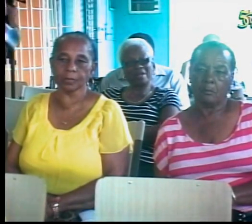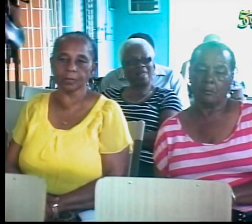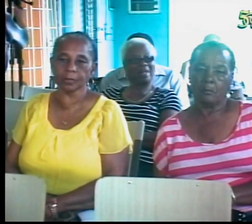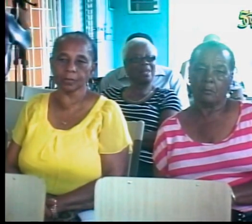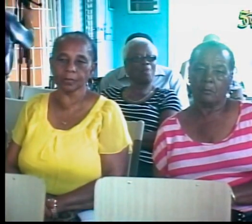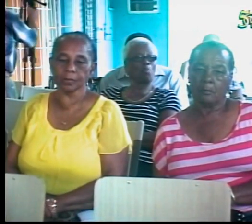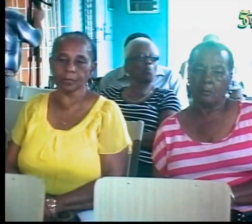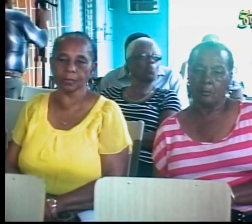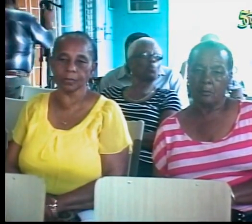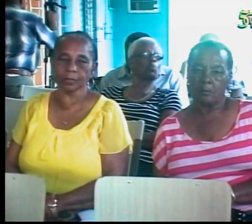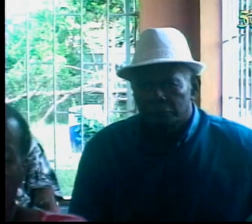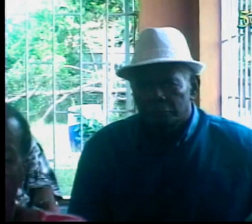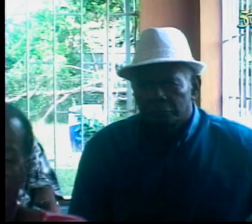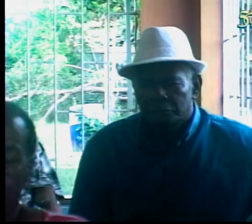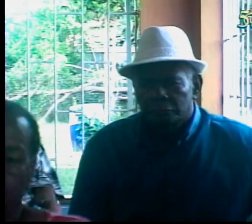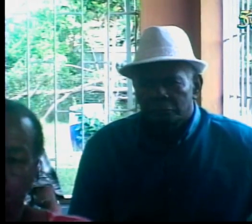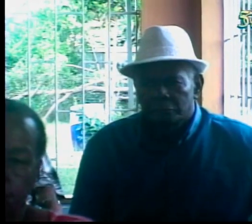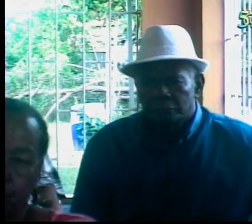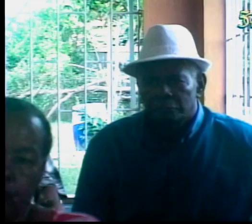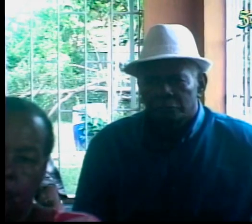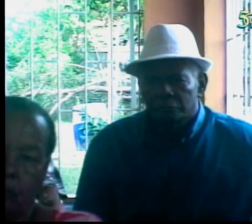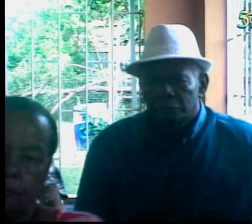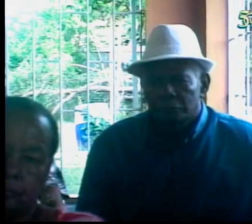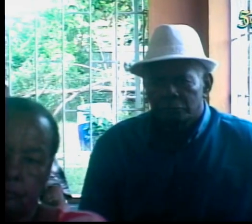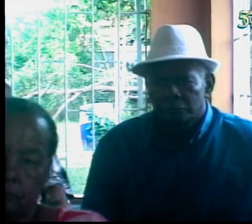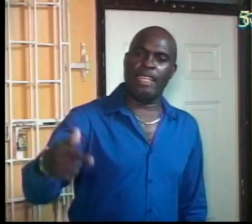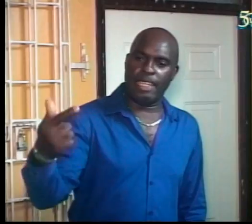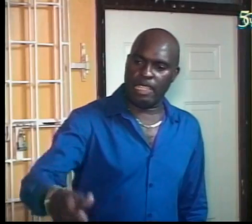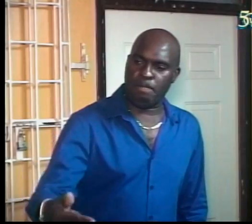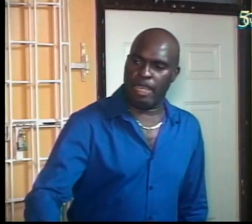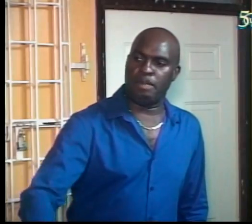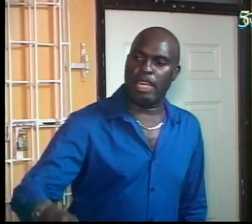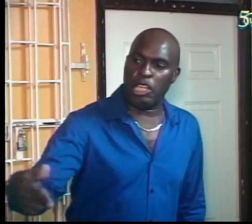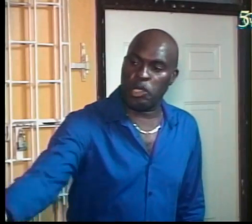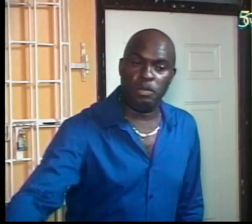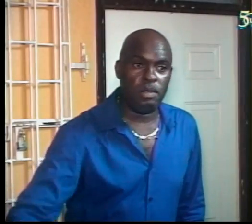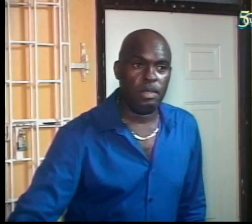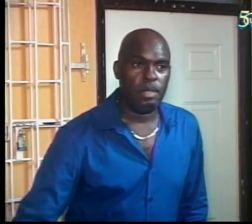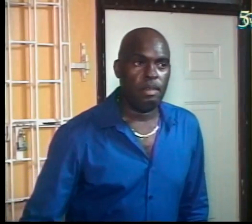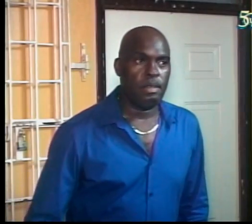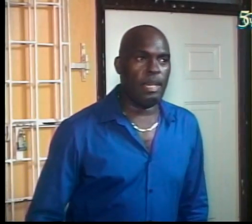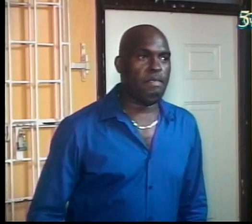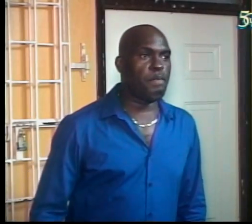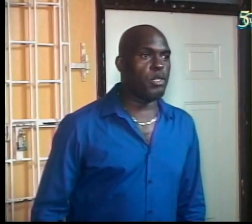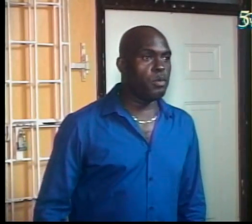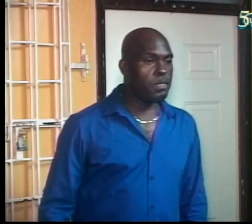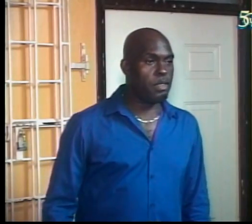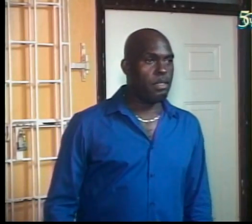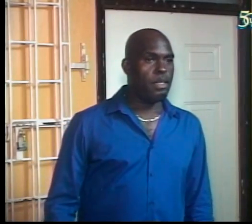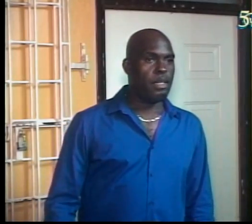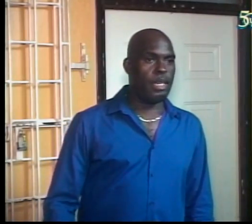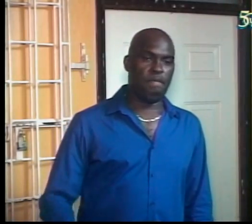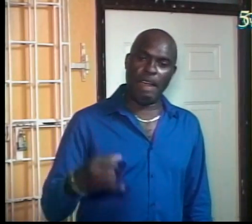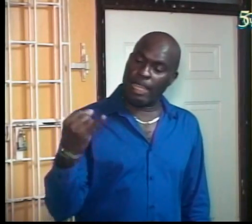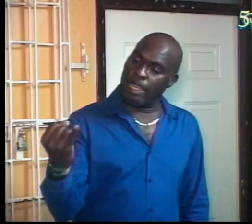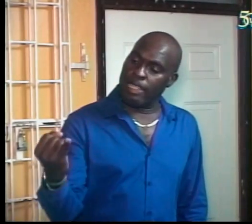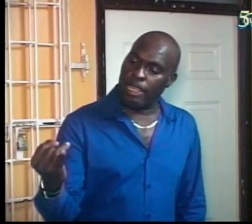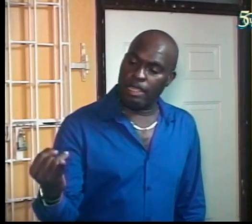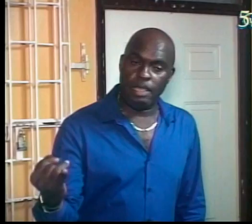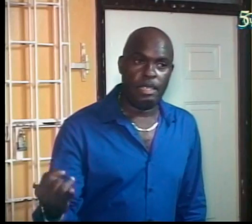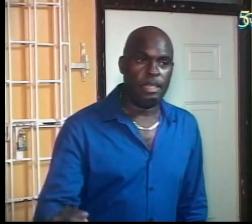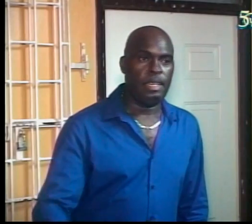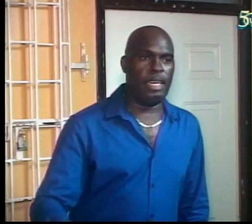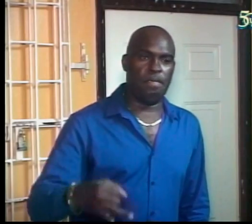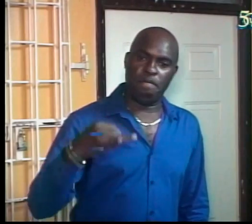Michael West branch meeting. Now, in order for a license plate to be issued, you have to produce a valid